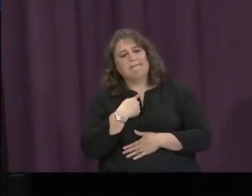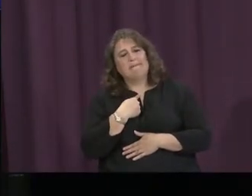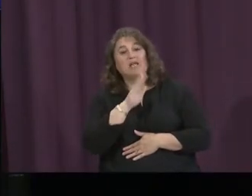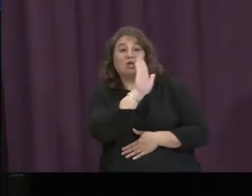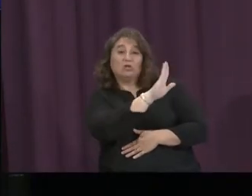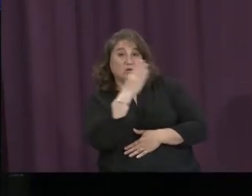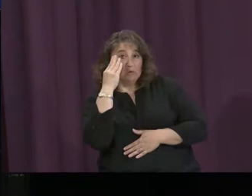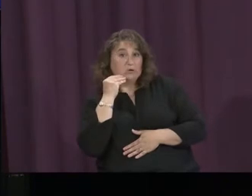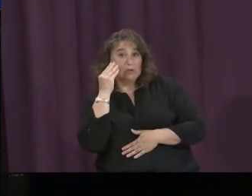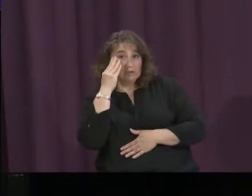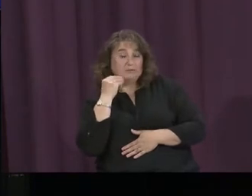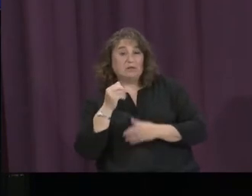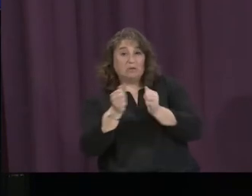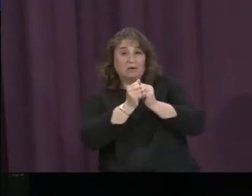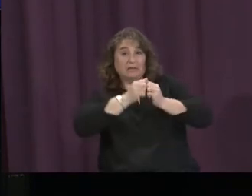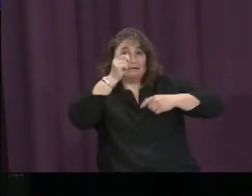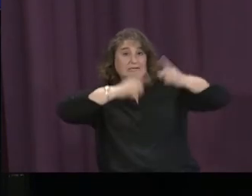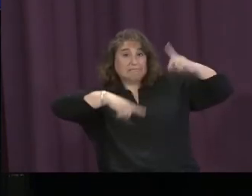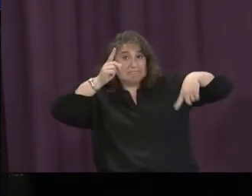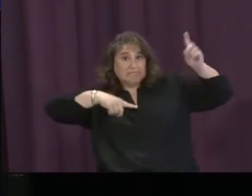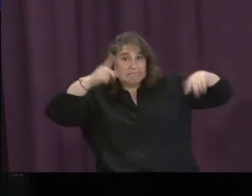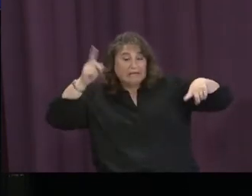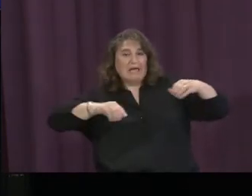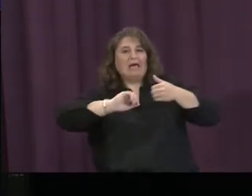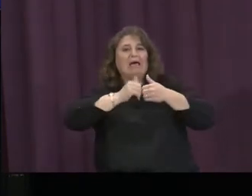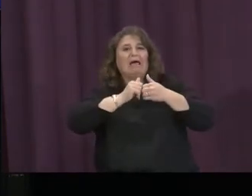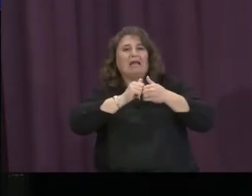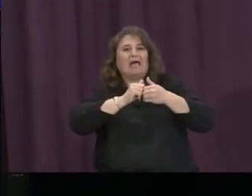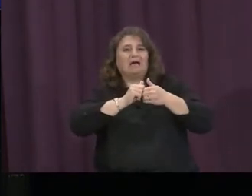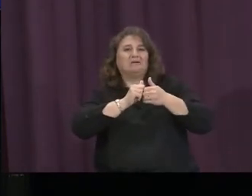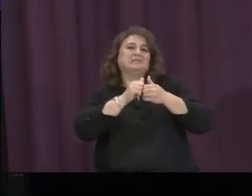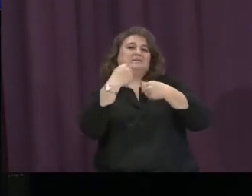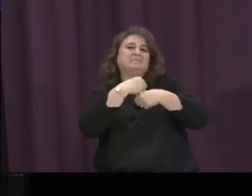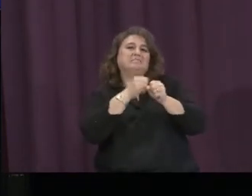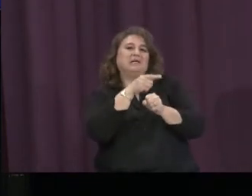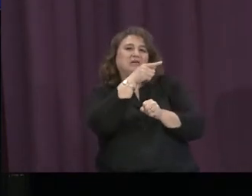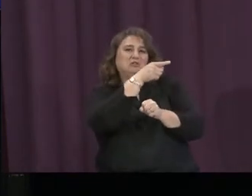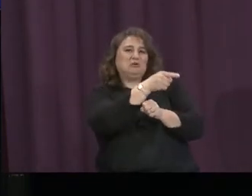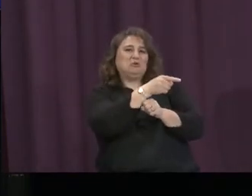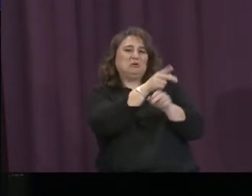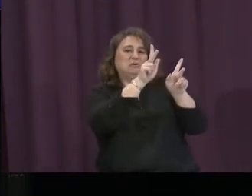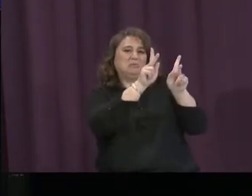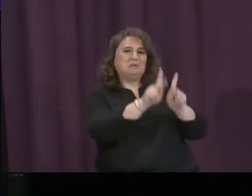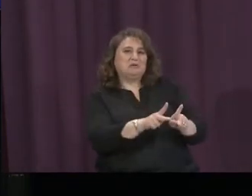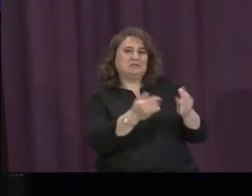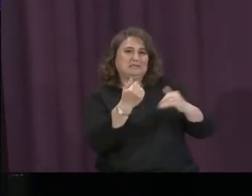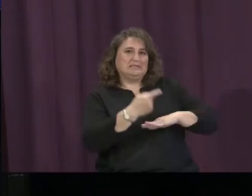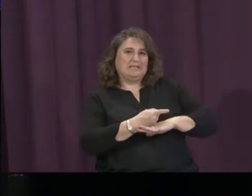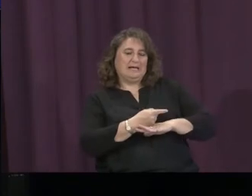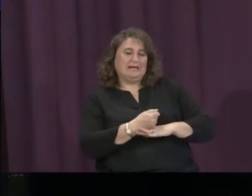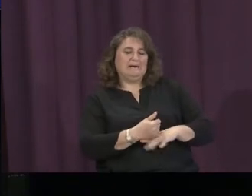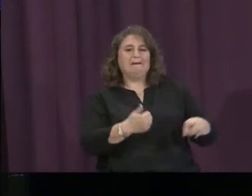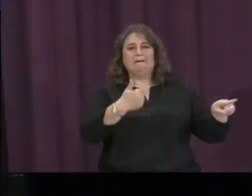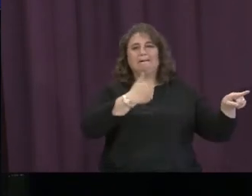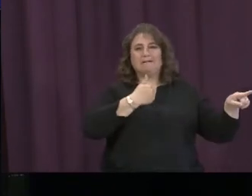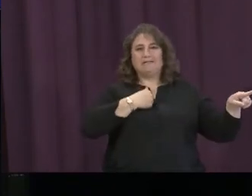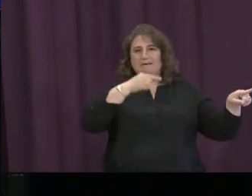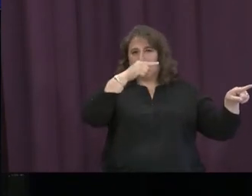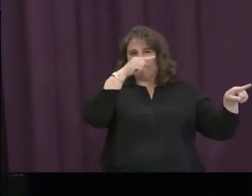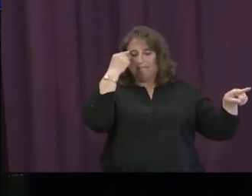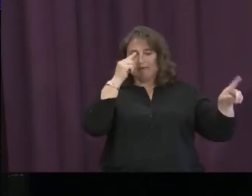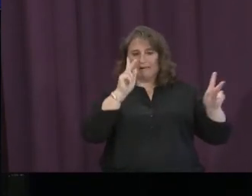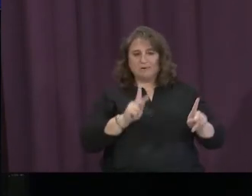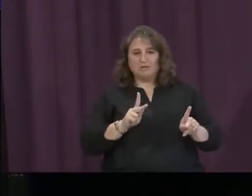some of your experiences with diversity and how has it shaped you? Well, just as an African American person with some strong